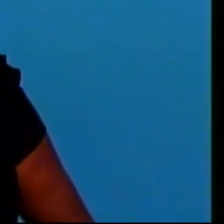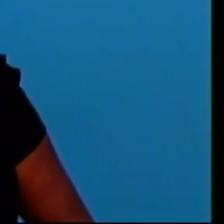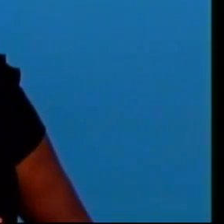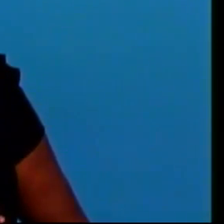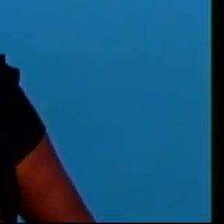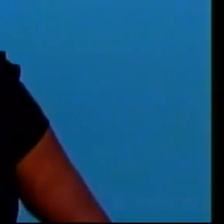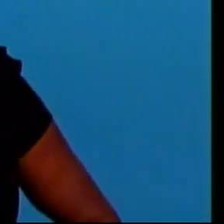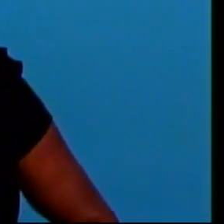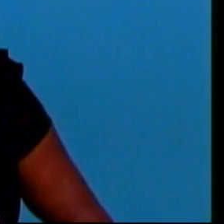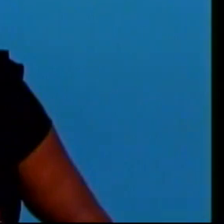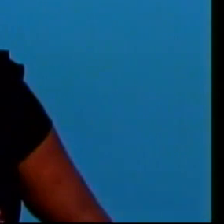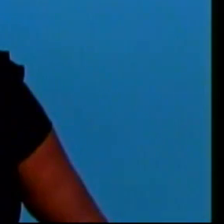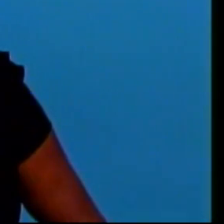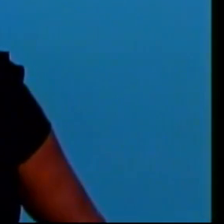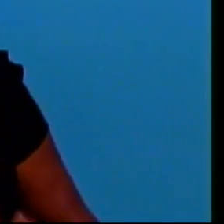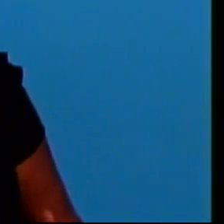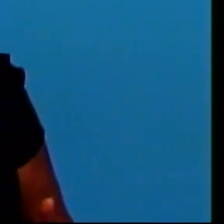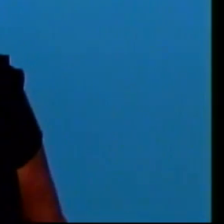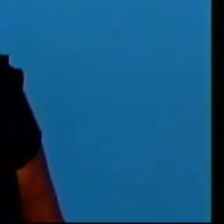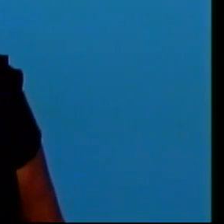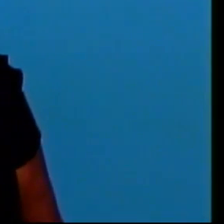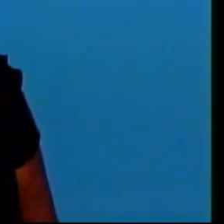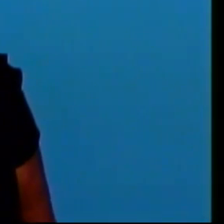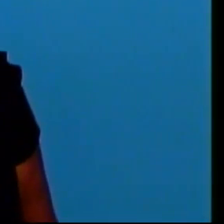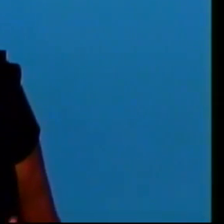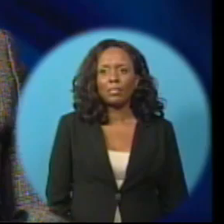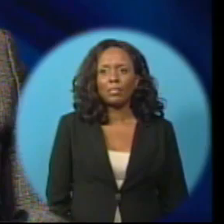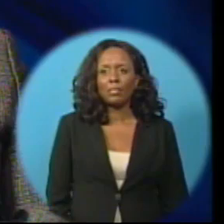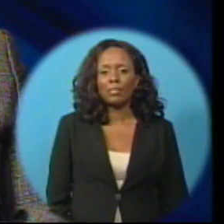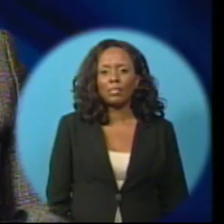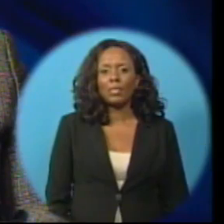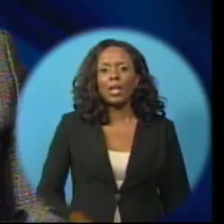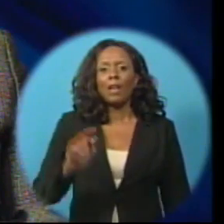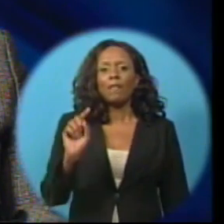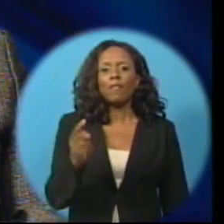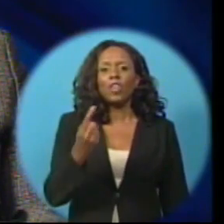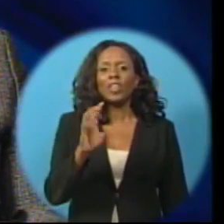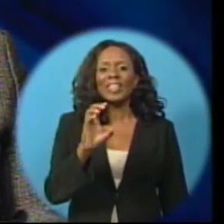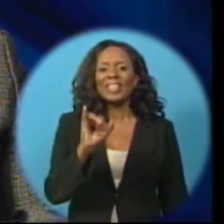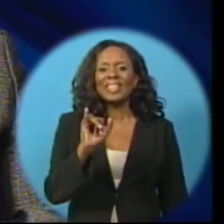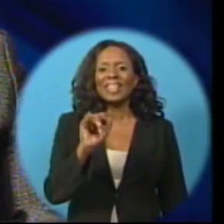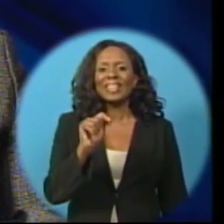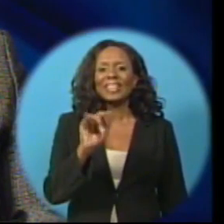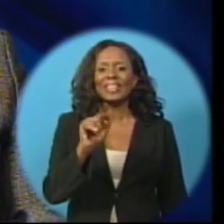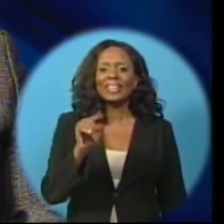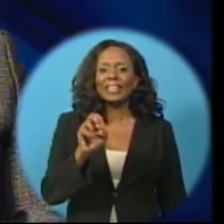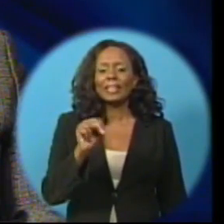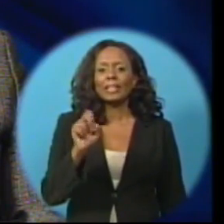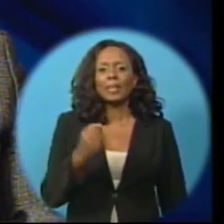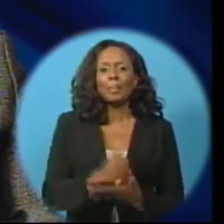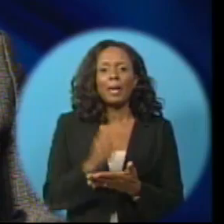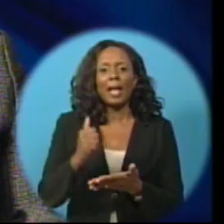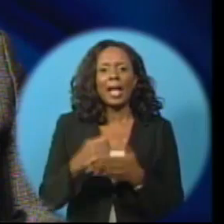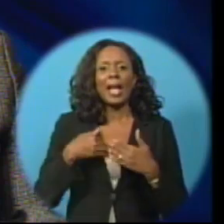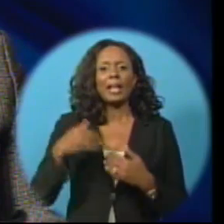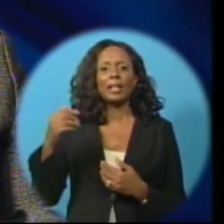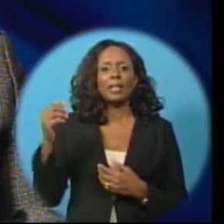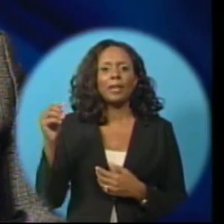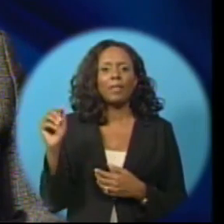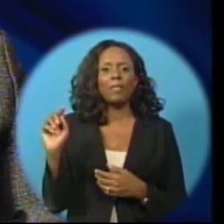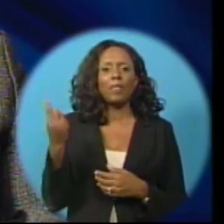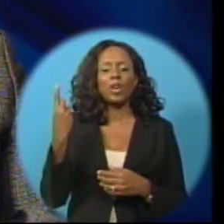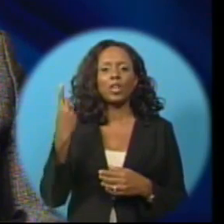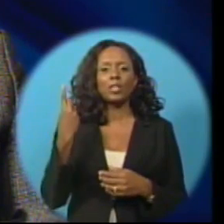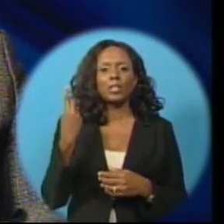or they don't know how to sell themselves. First Citizens Bank has marked the anniversary of its first year in operations